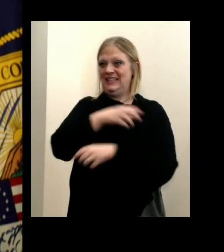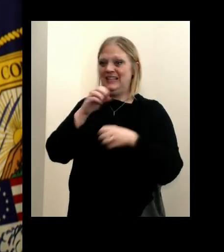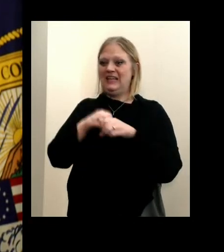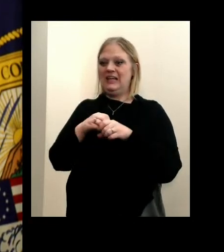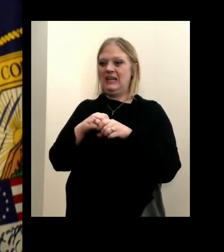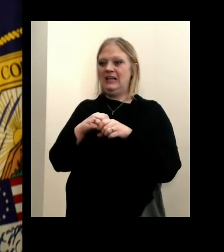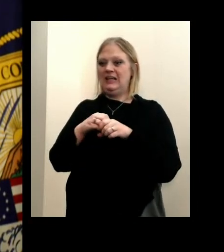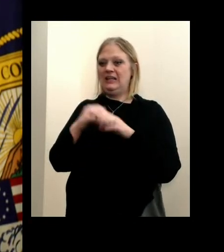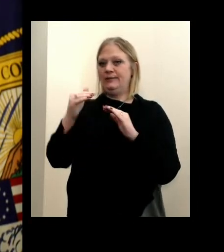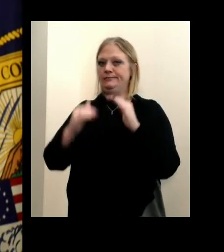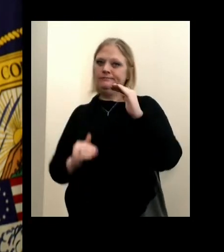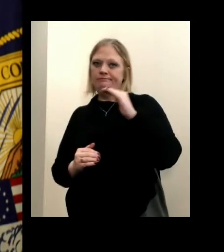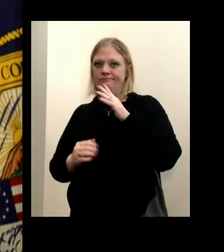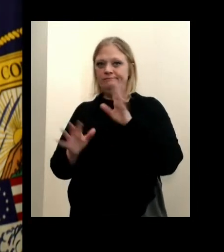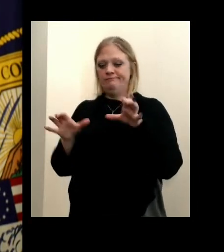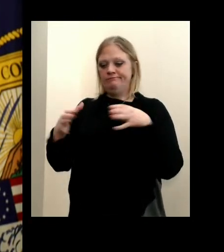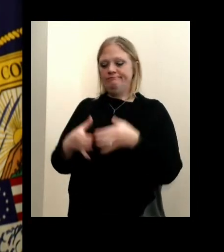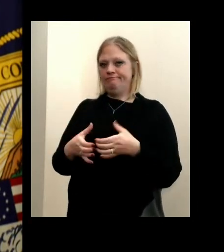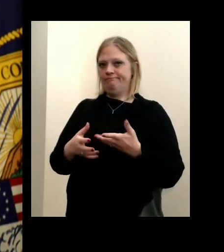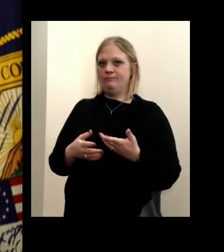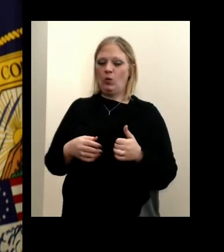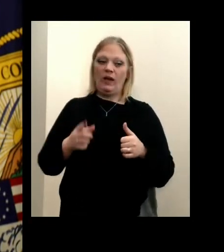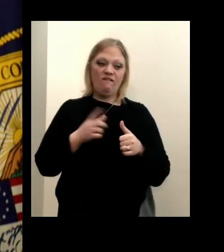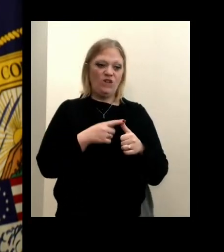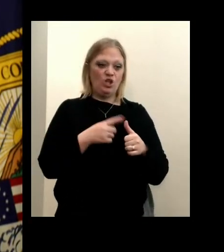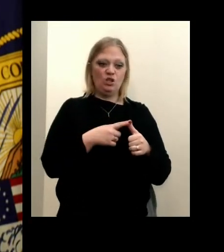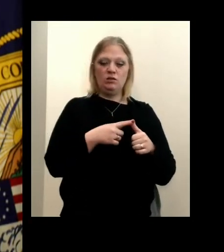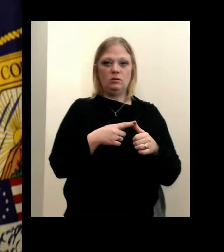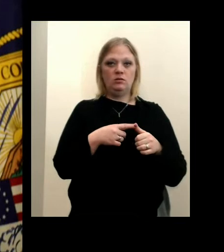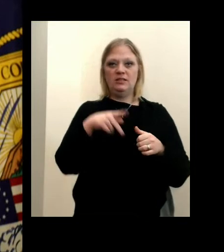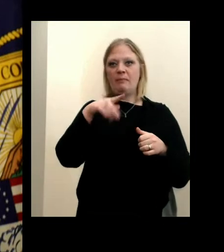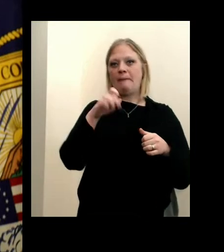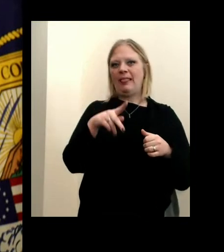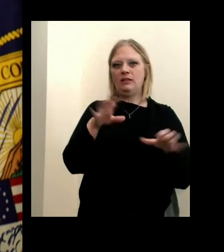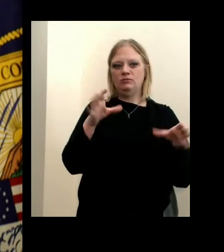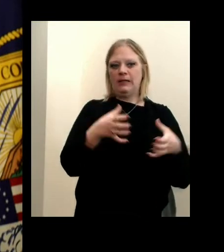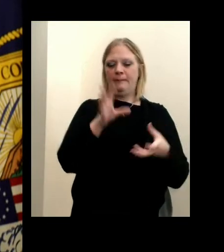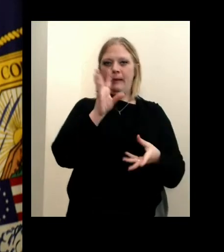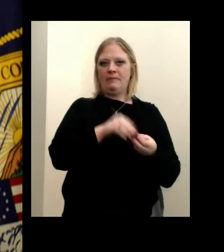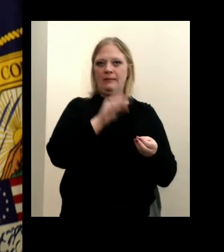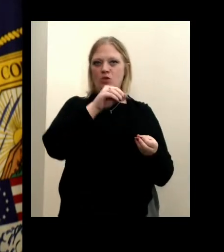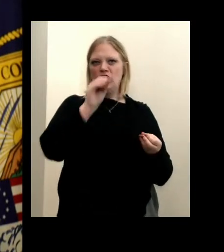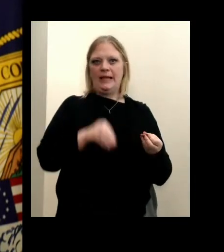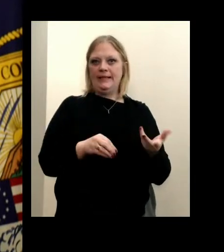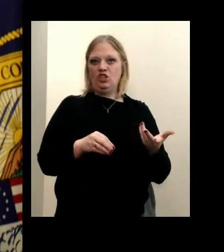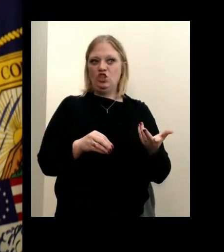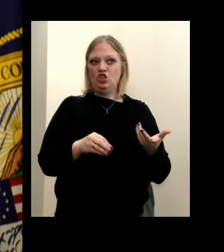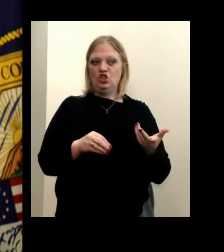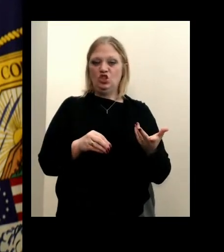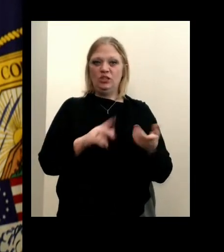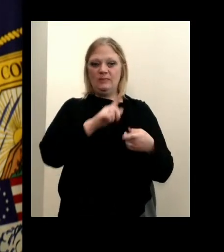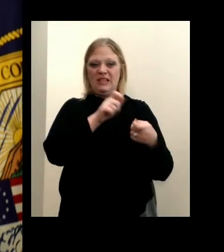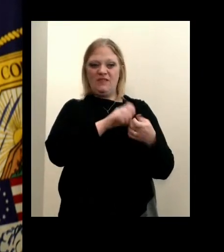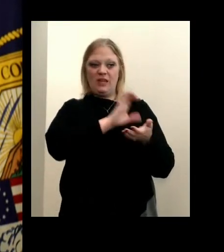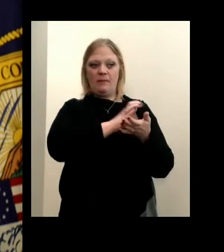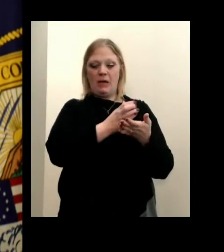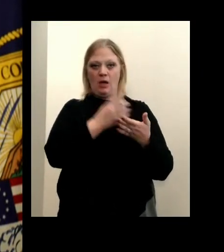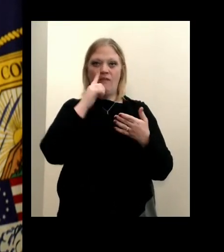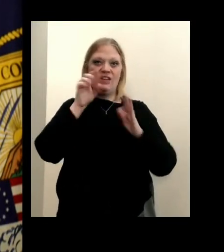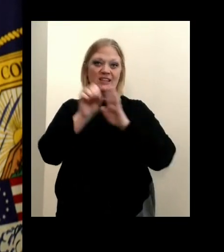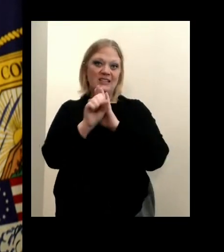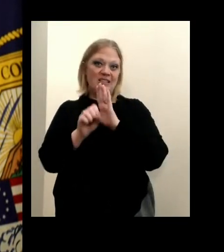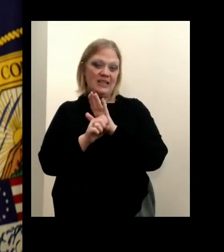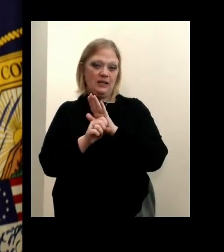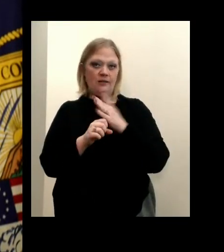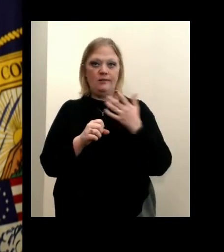populations? The first one, it's all done by population percentages. They get a certain amount for the state, let's